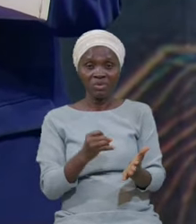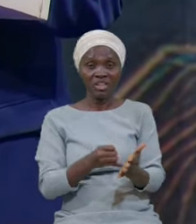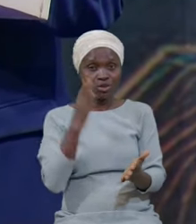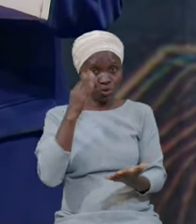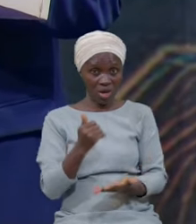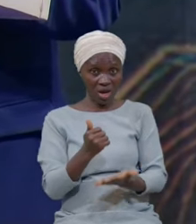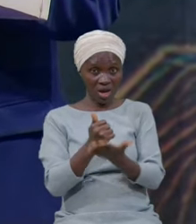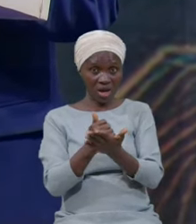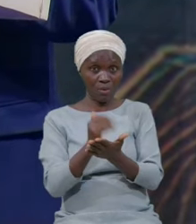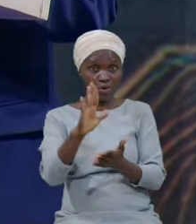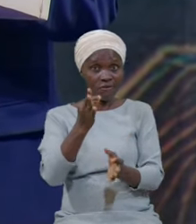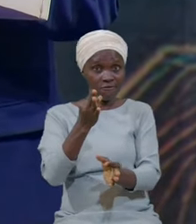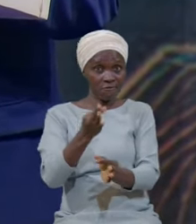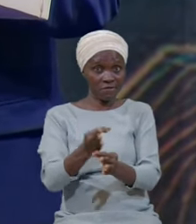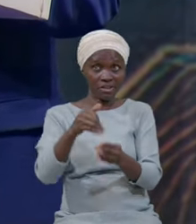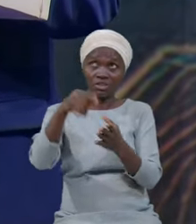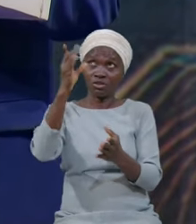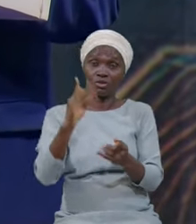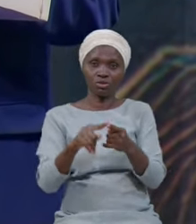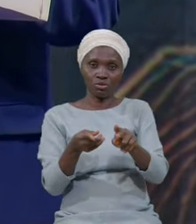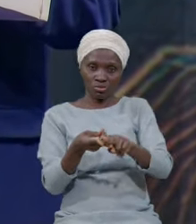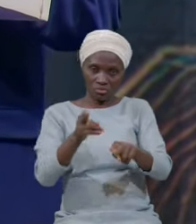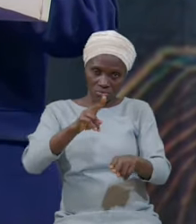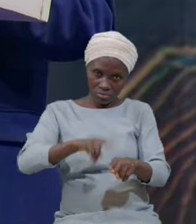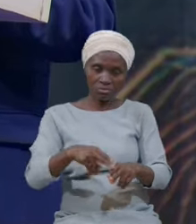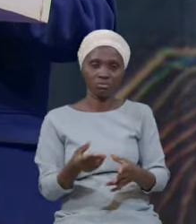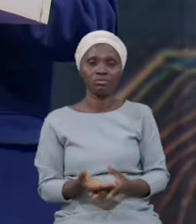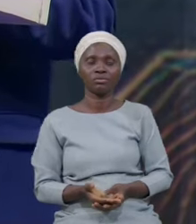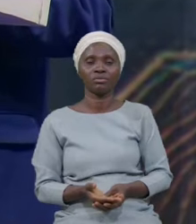cancerous have not come to you, please indicate.